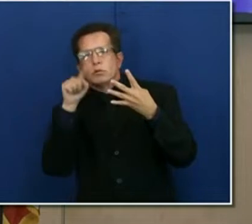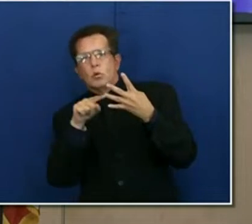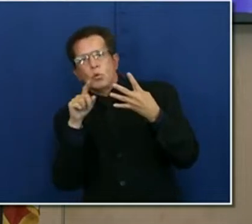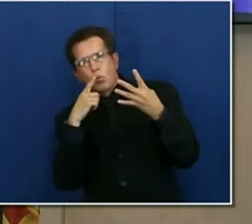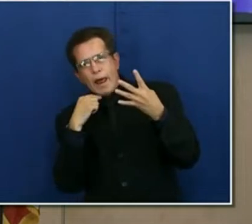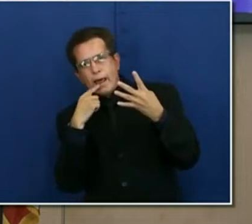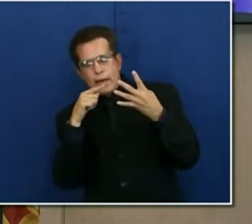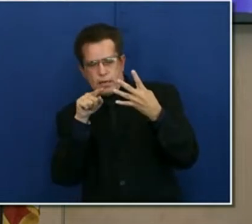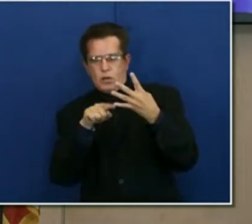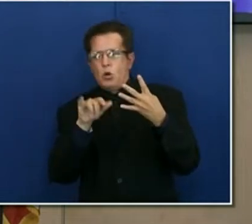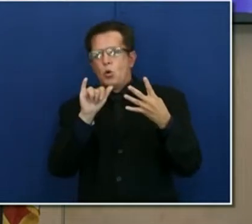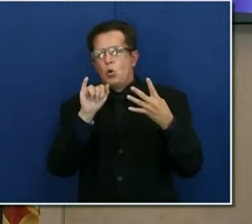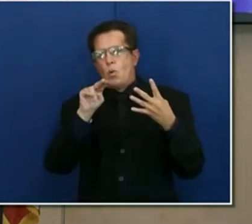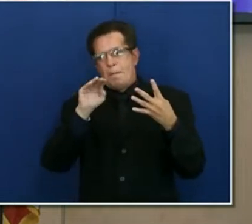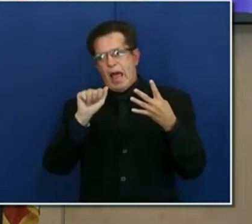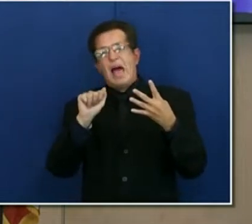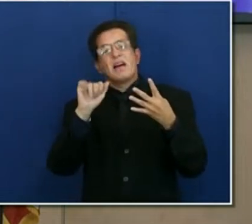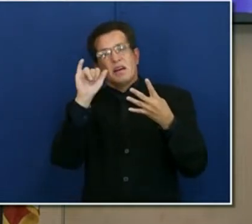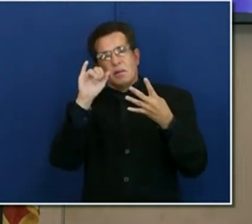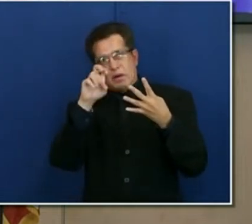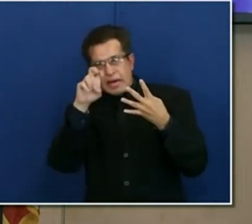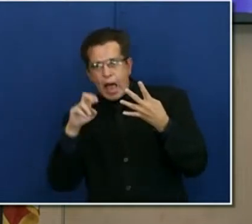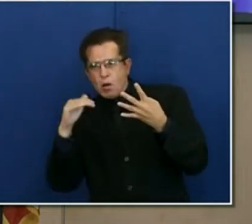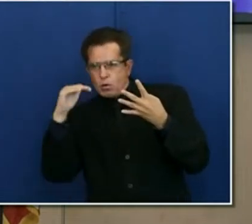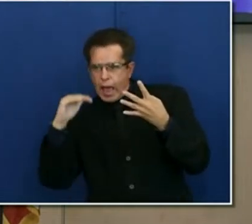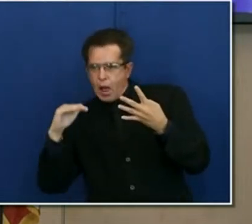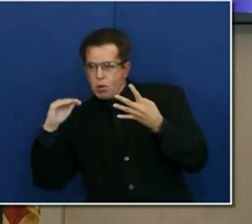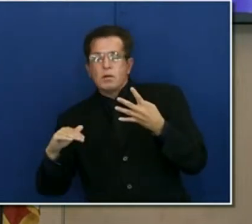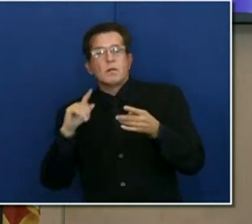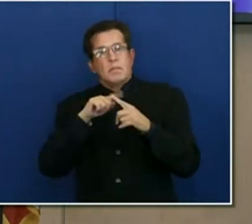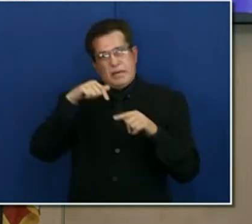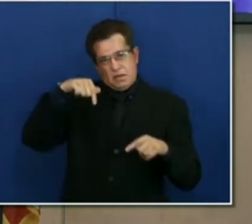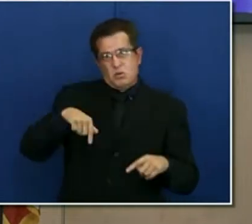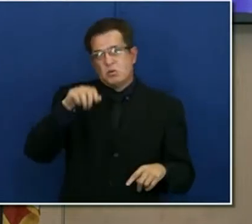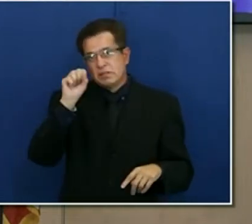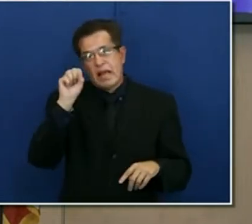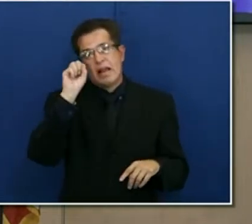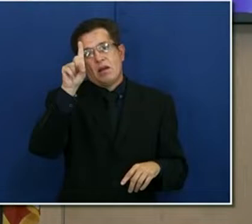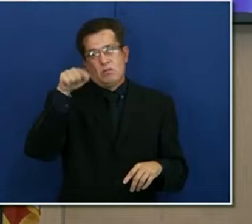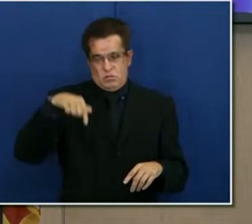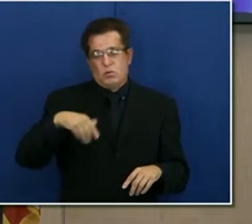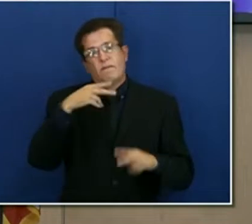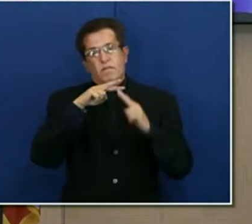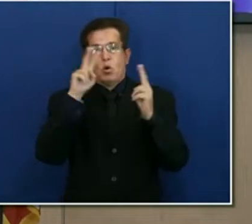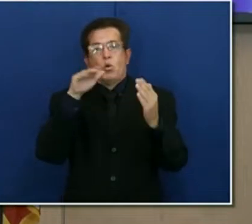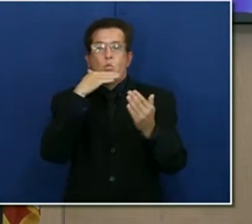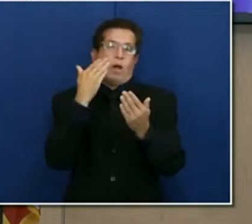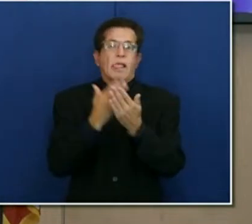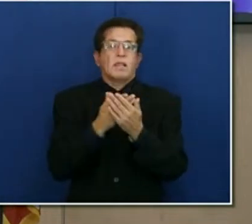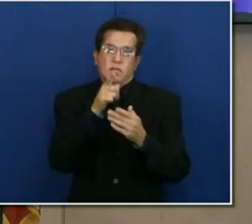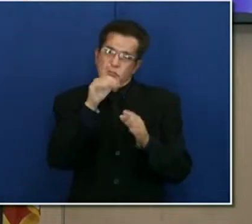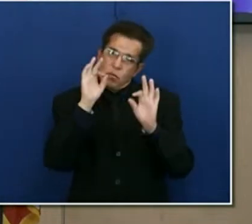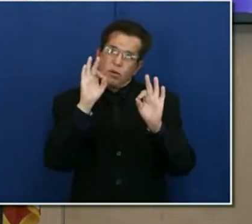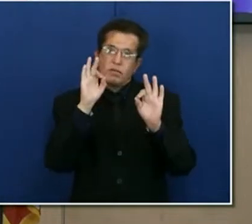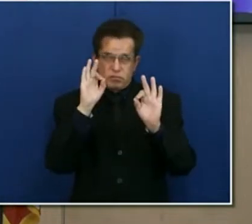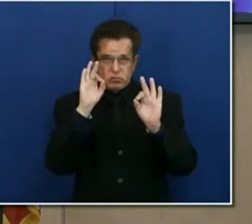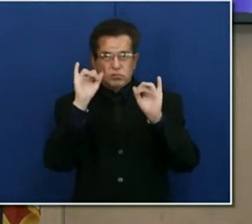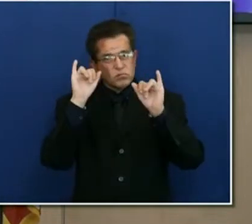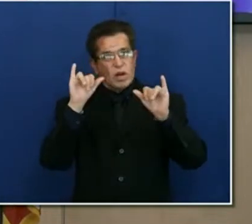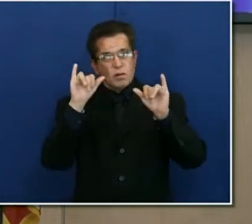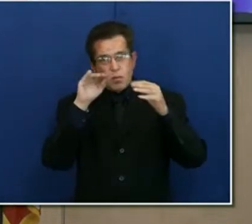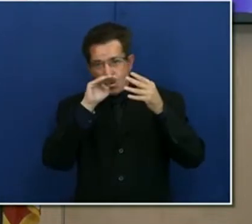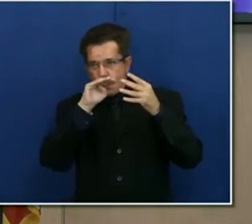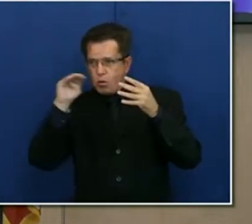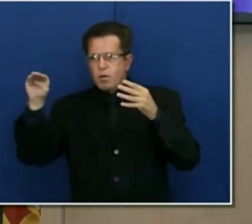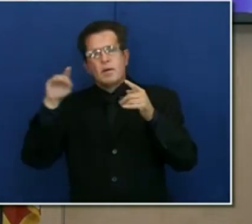purple, and we're seeing a lot of places around the country. And so San Diegans doing a good job of holding steady and holding the line. But we really